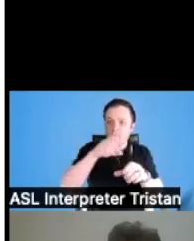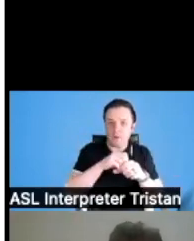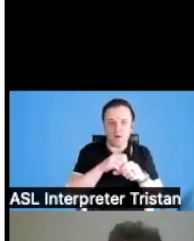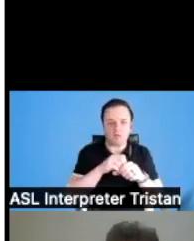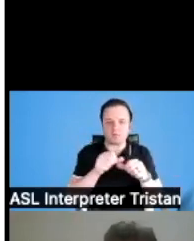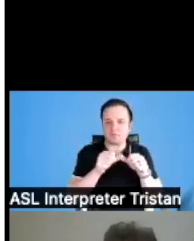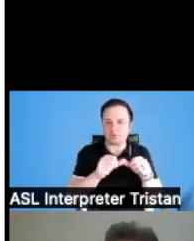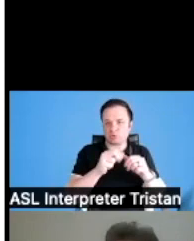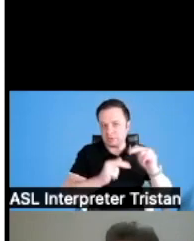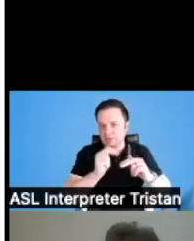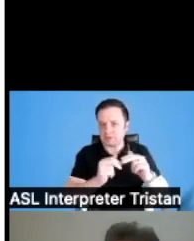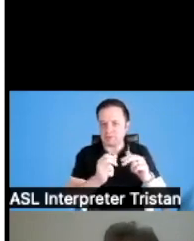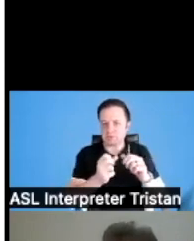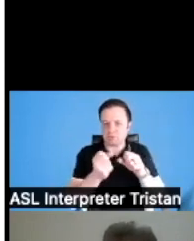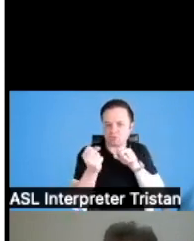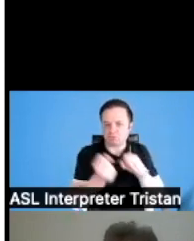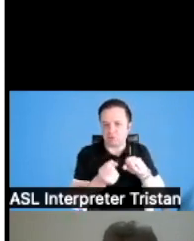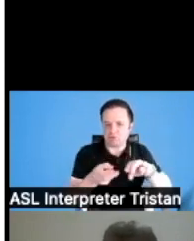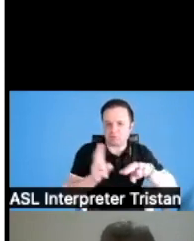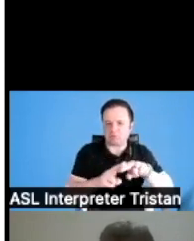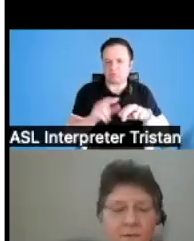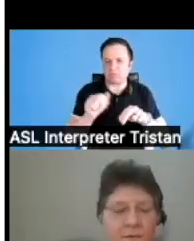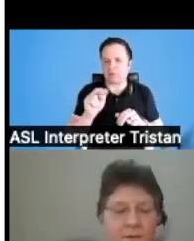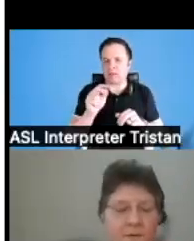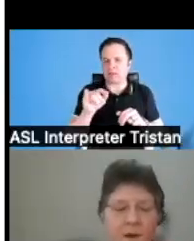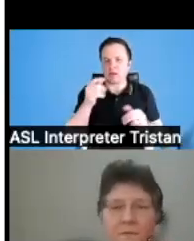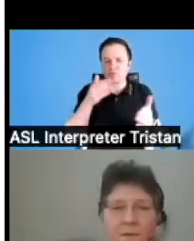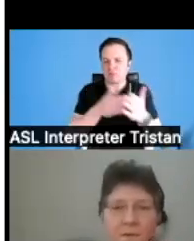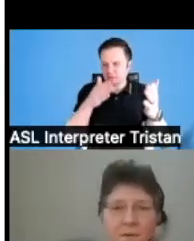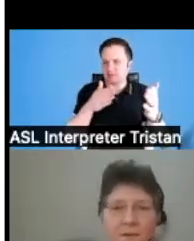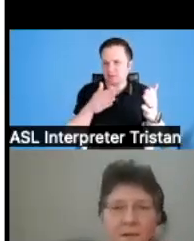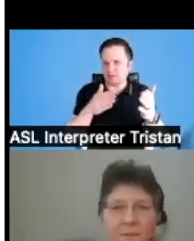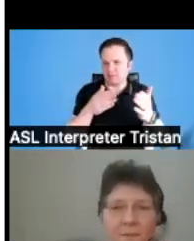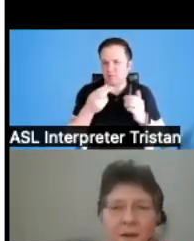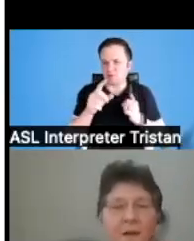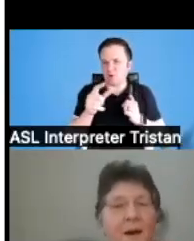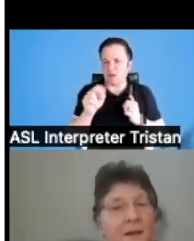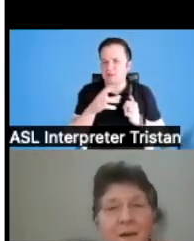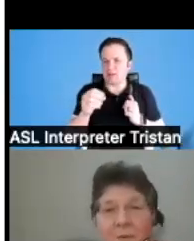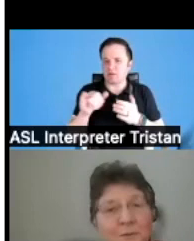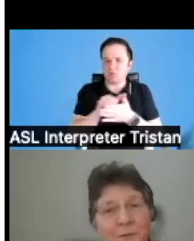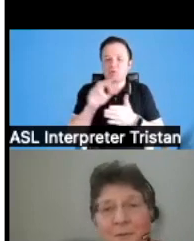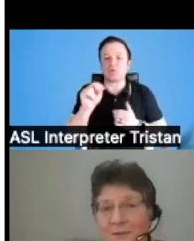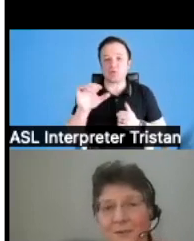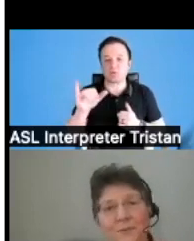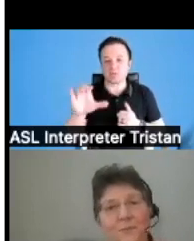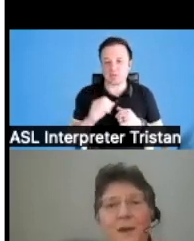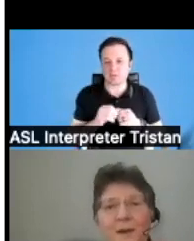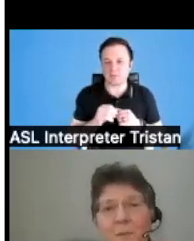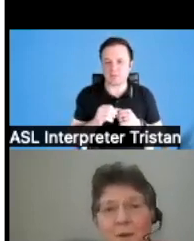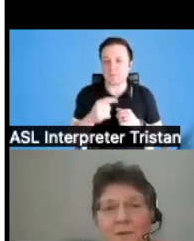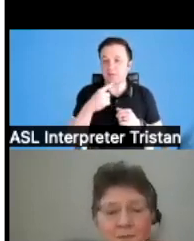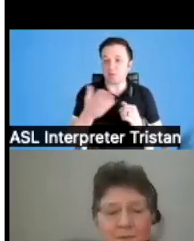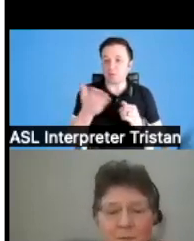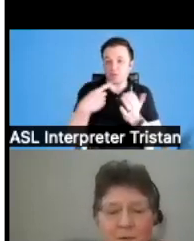strengthen client-centered and anti-racism advocacy practices at Safe Horizon in New York City. I can tell you just from the discussions we've had